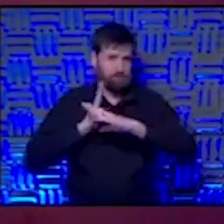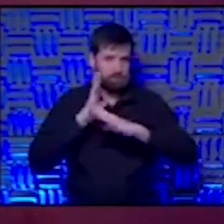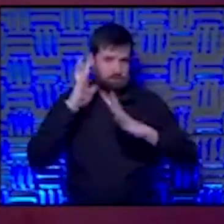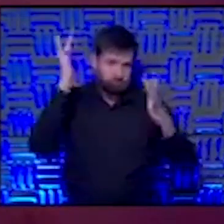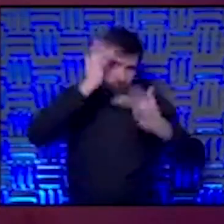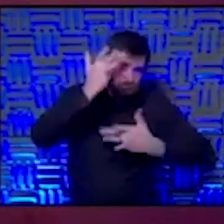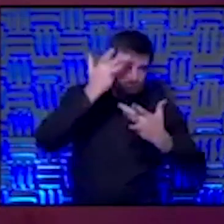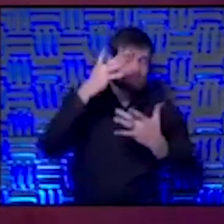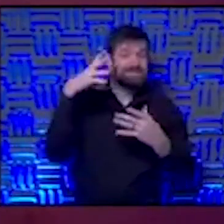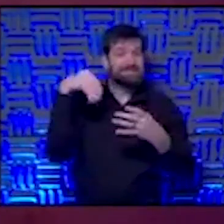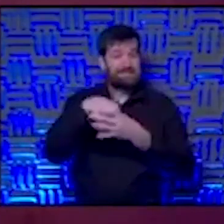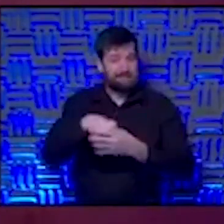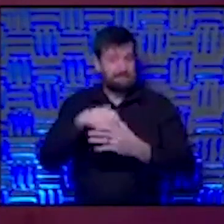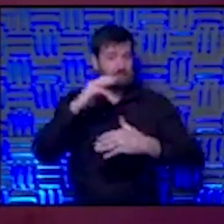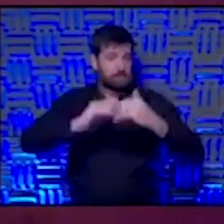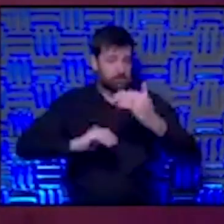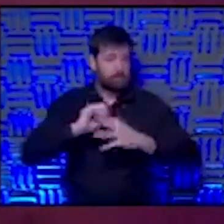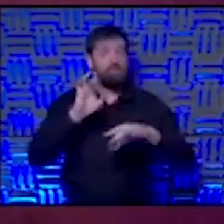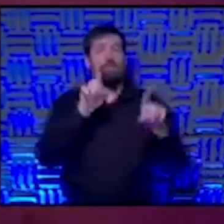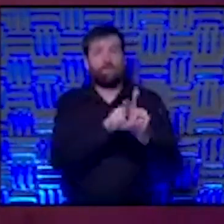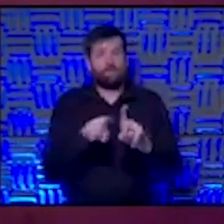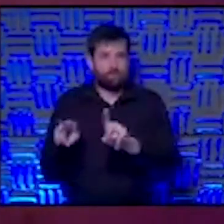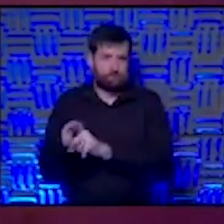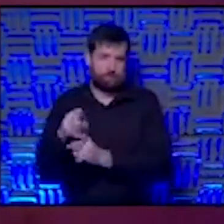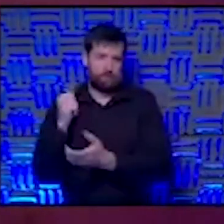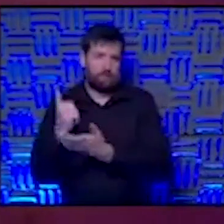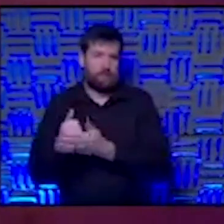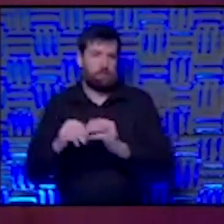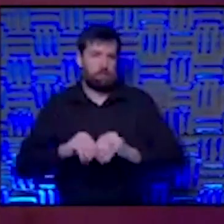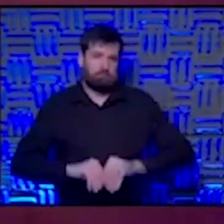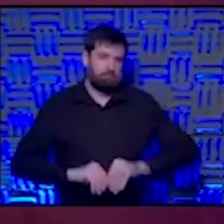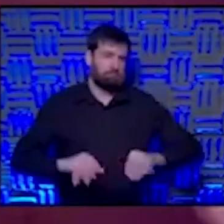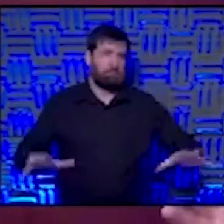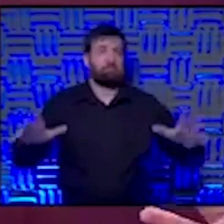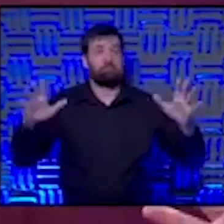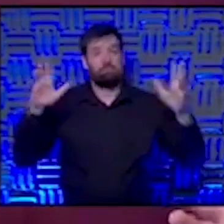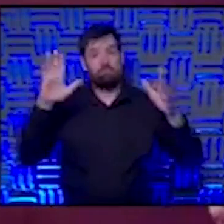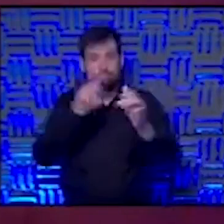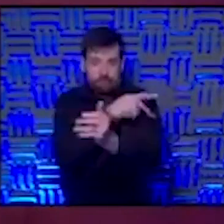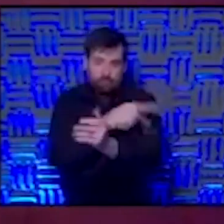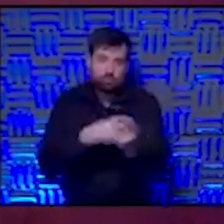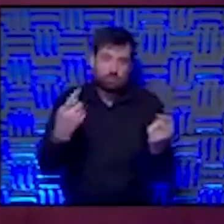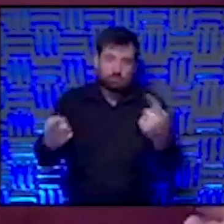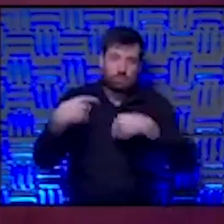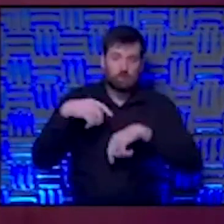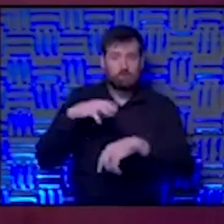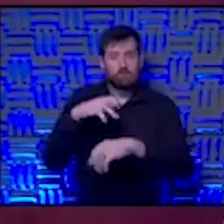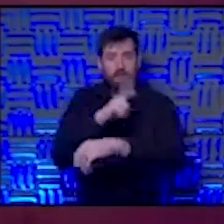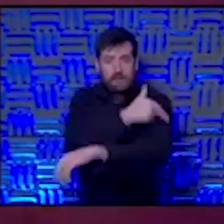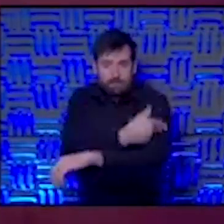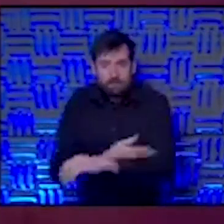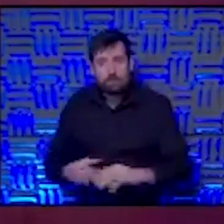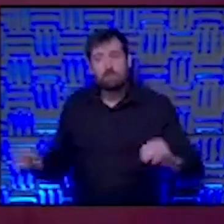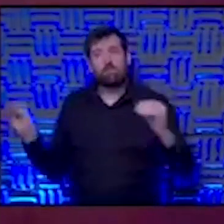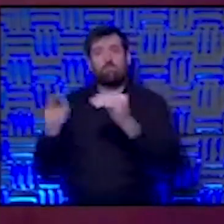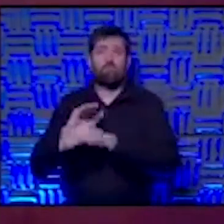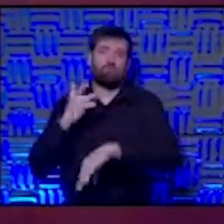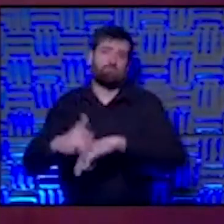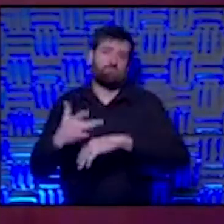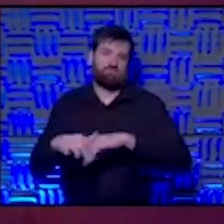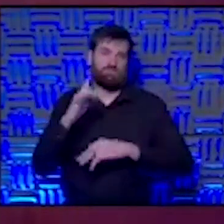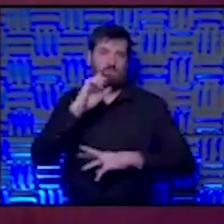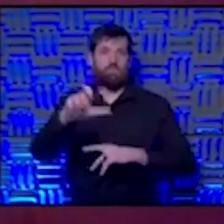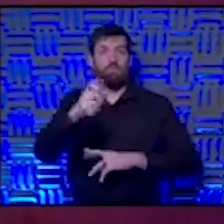the facility, we also help prevent spread and patients coming to the health systems, leaving more room for other folks that